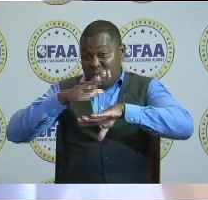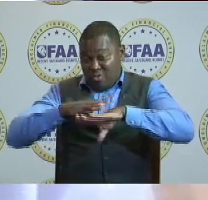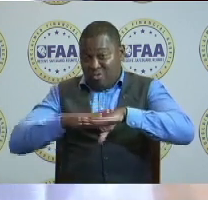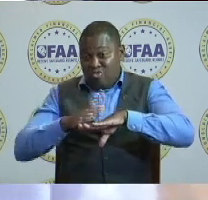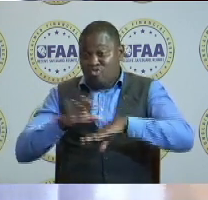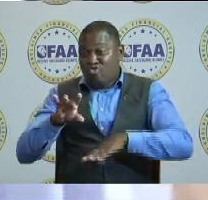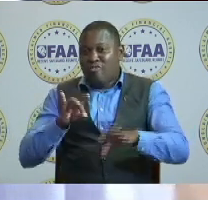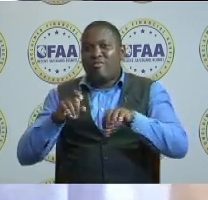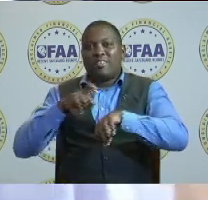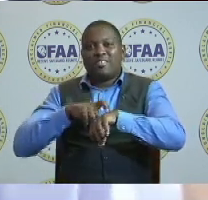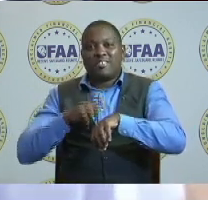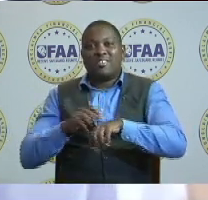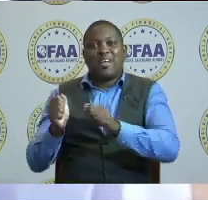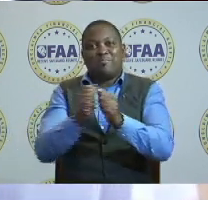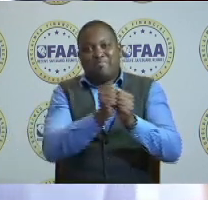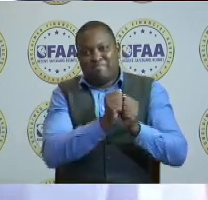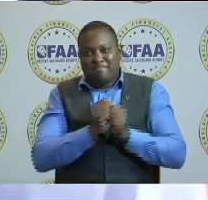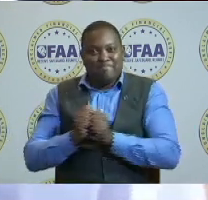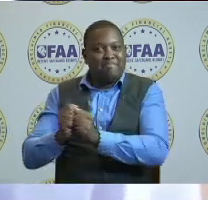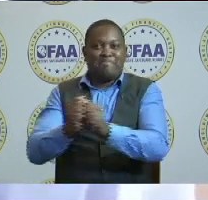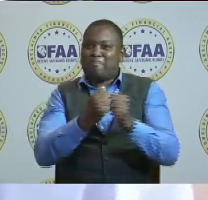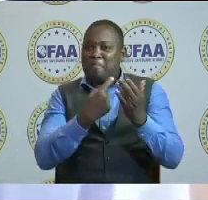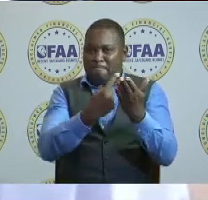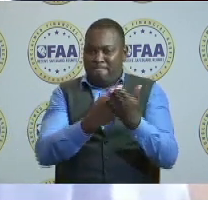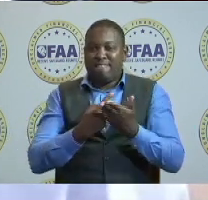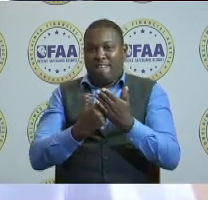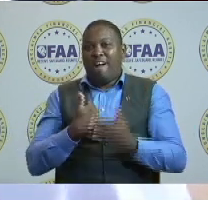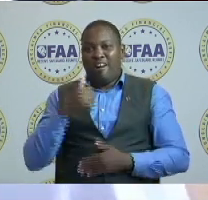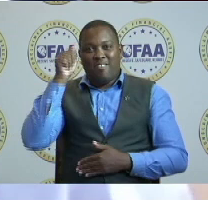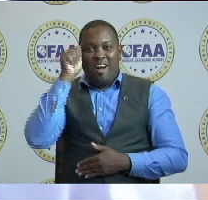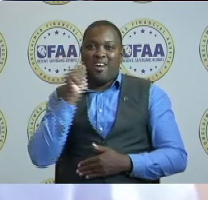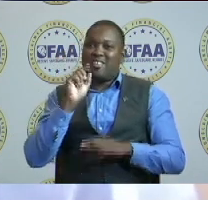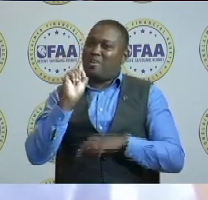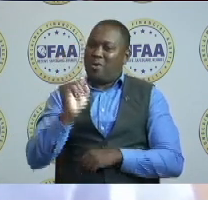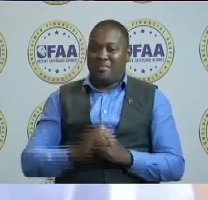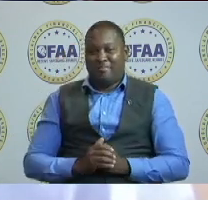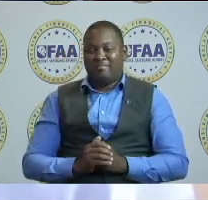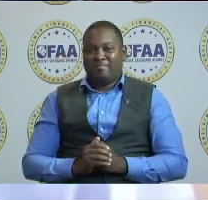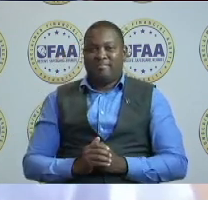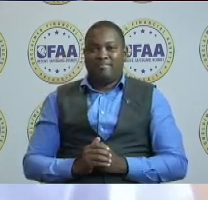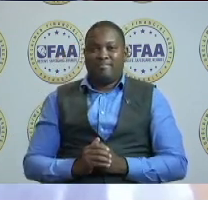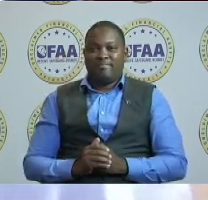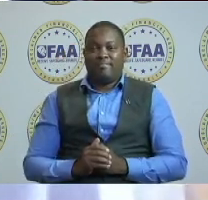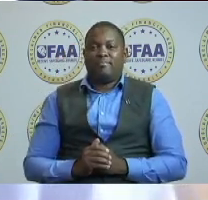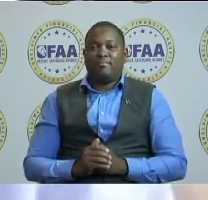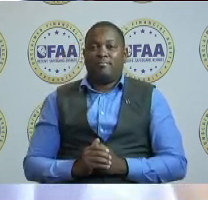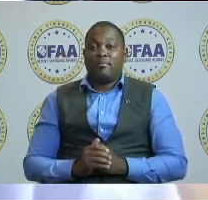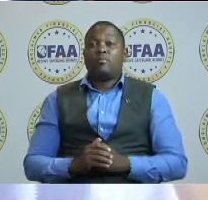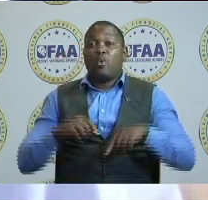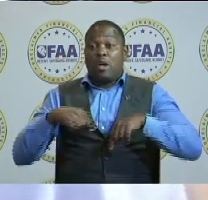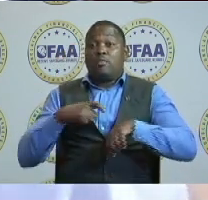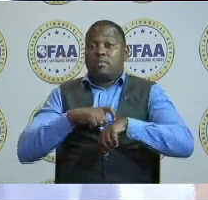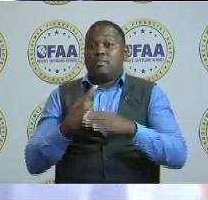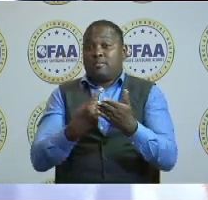time together and dealing with a common agenda. And so really, as we interact, and I